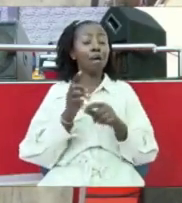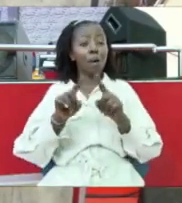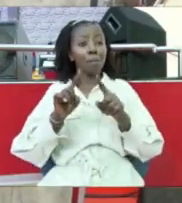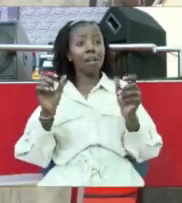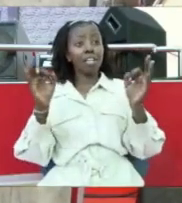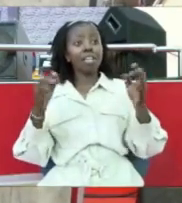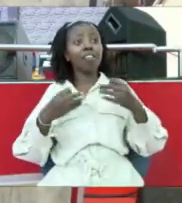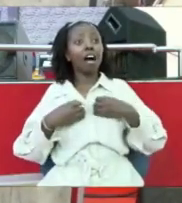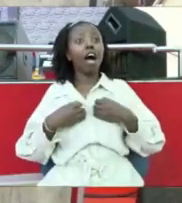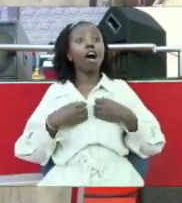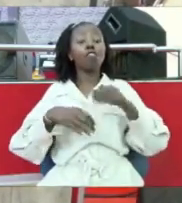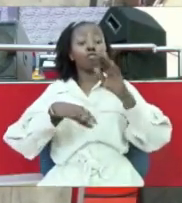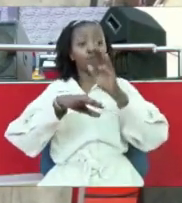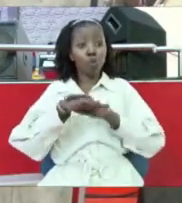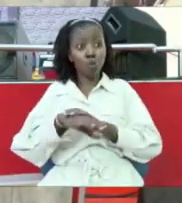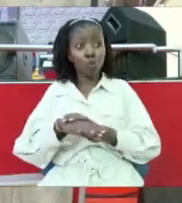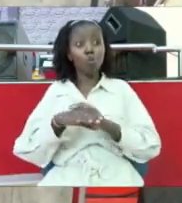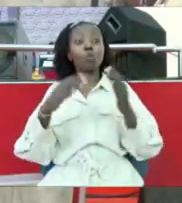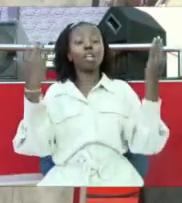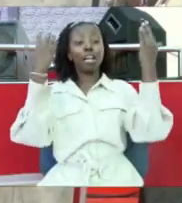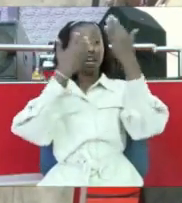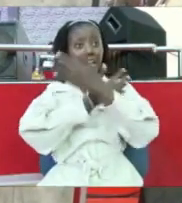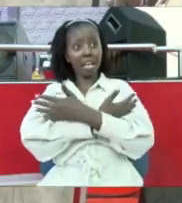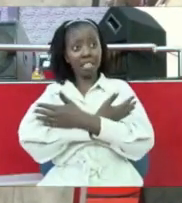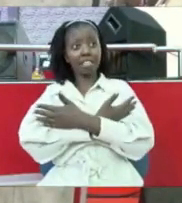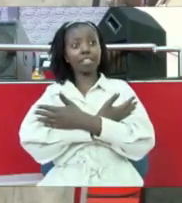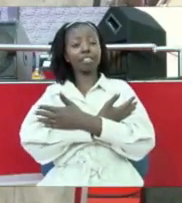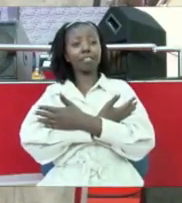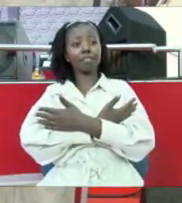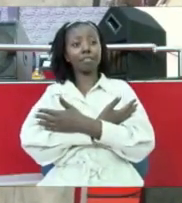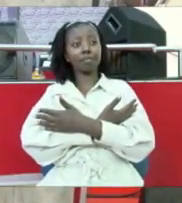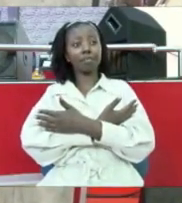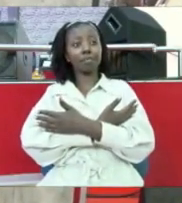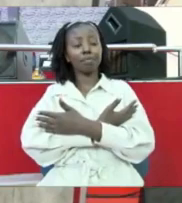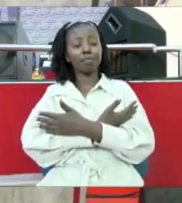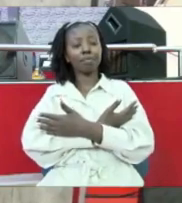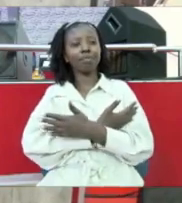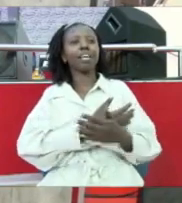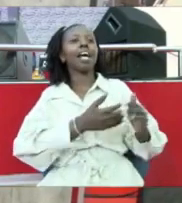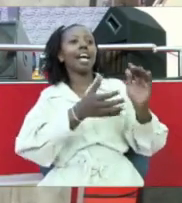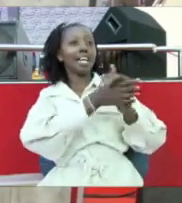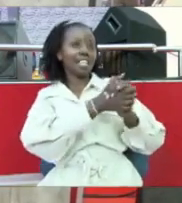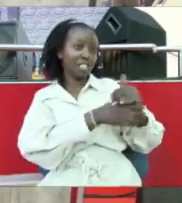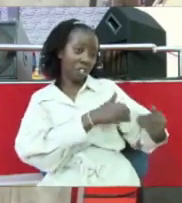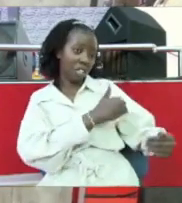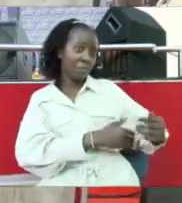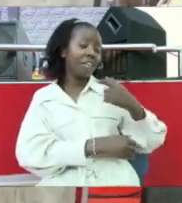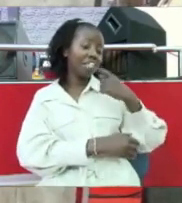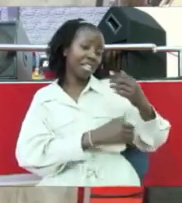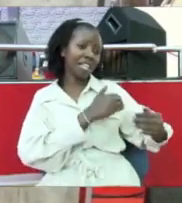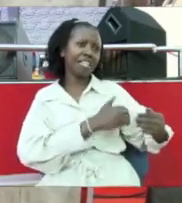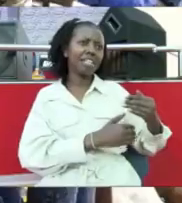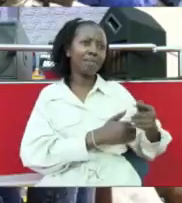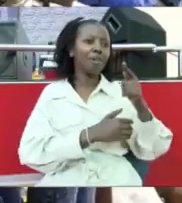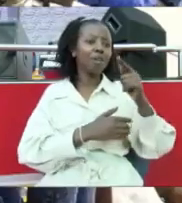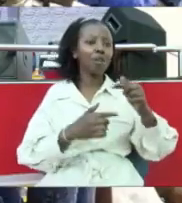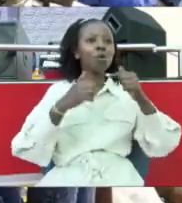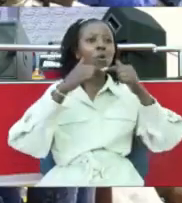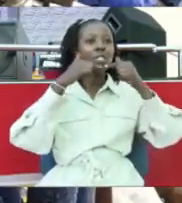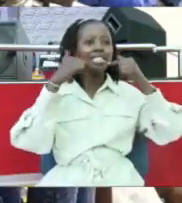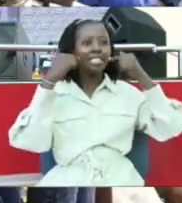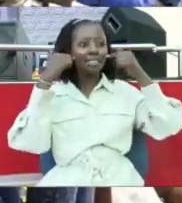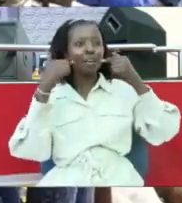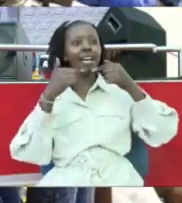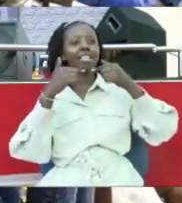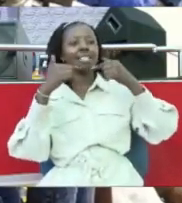have otuko mwega bright, lakini ukiwa na siku njema, greet your neighbor, tell them neighbor, mwambie jirani, be smiling even when you don't